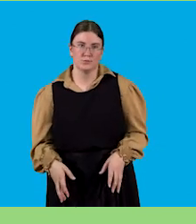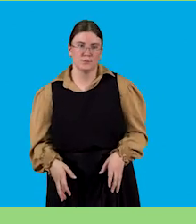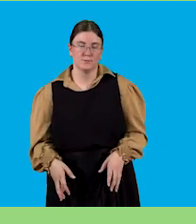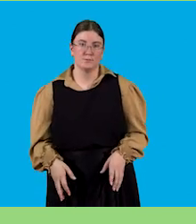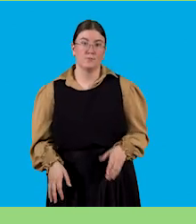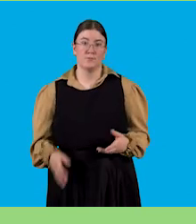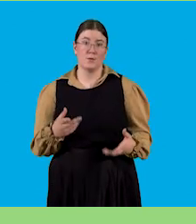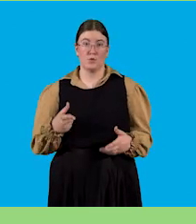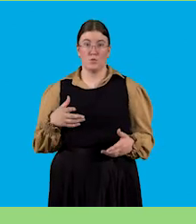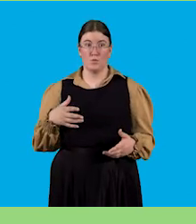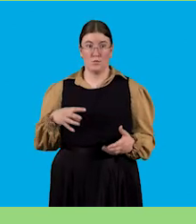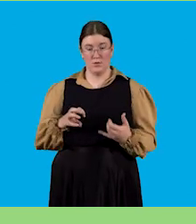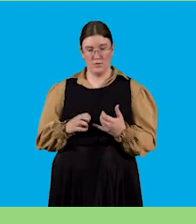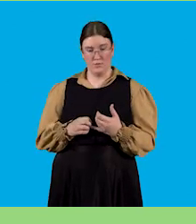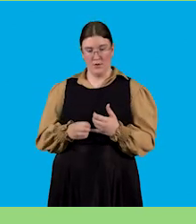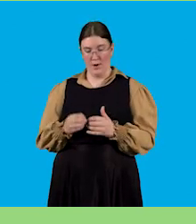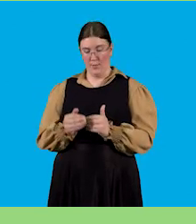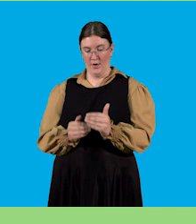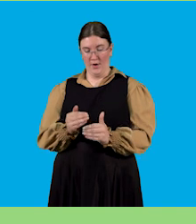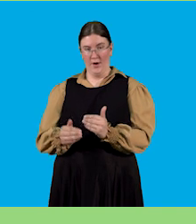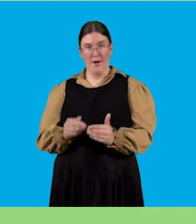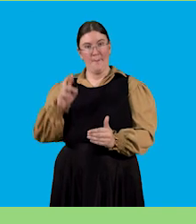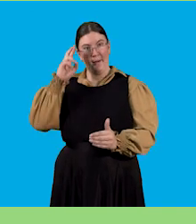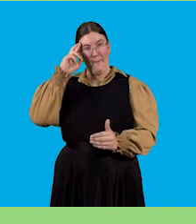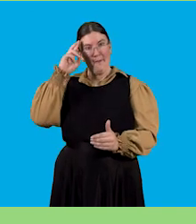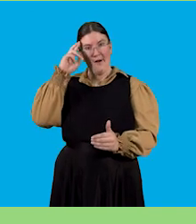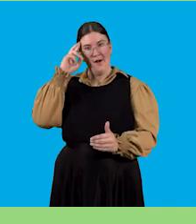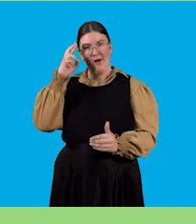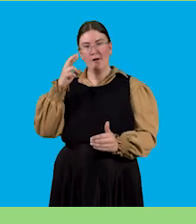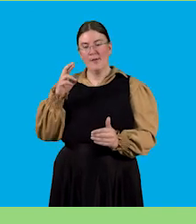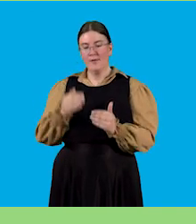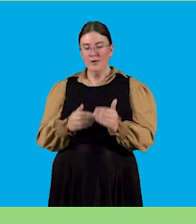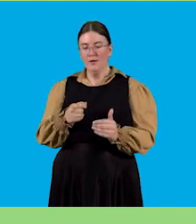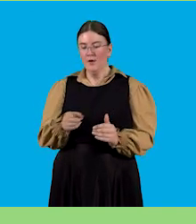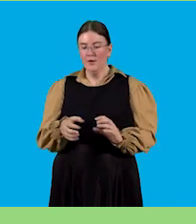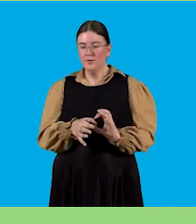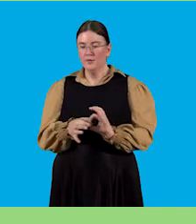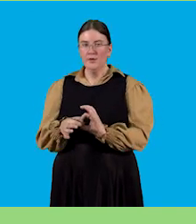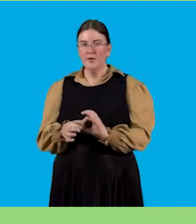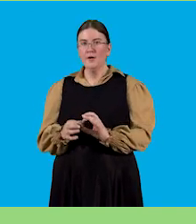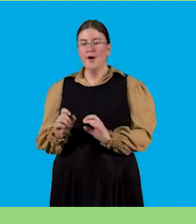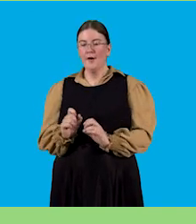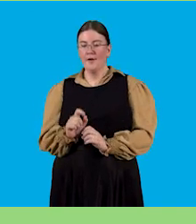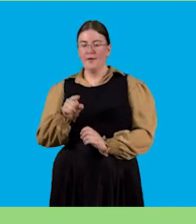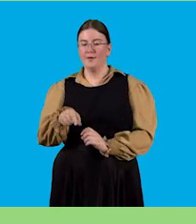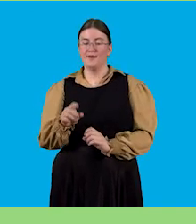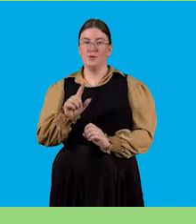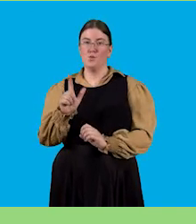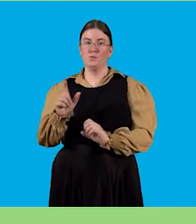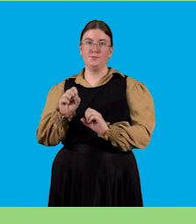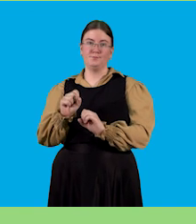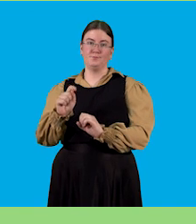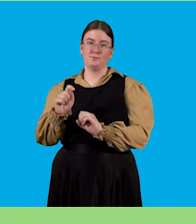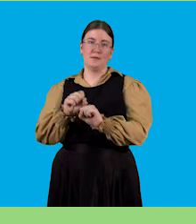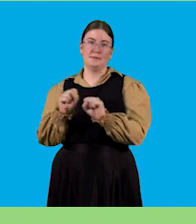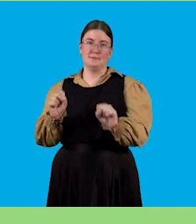There, if you want to remember the processes that are related also to the excretory system, you can think of the first one